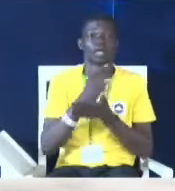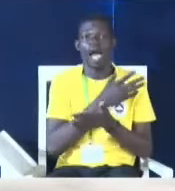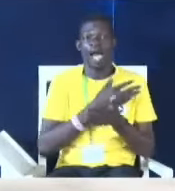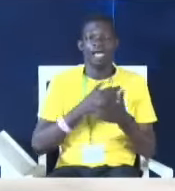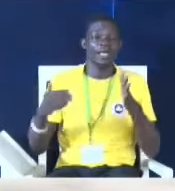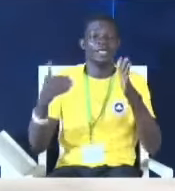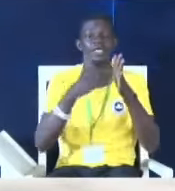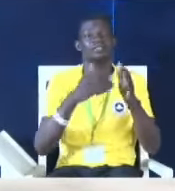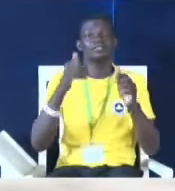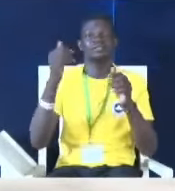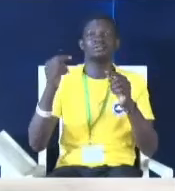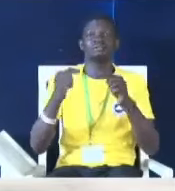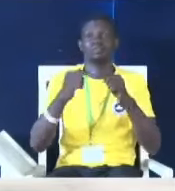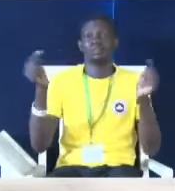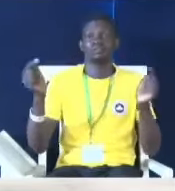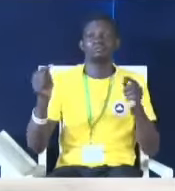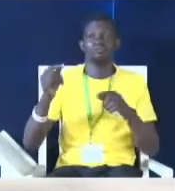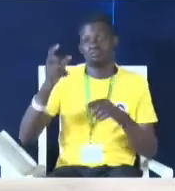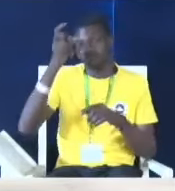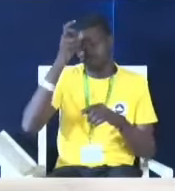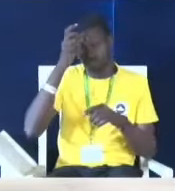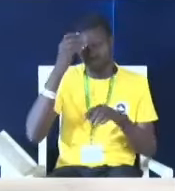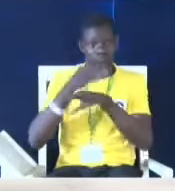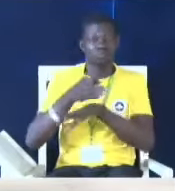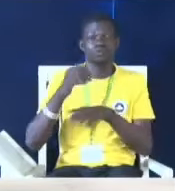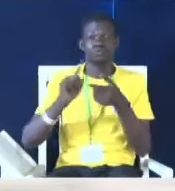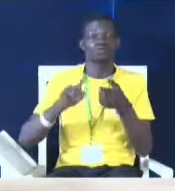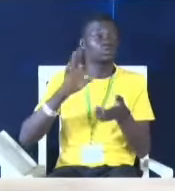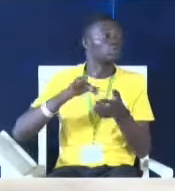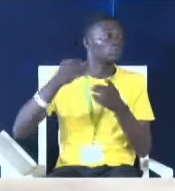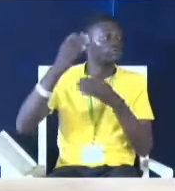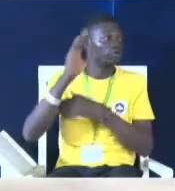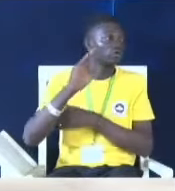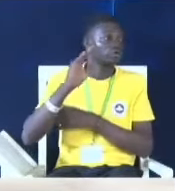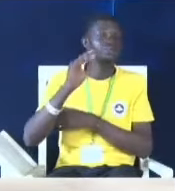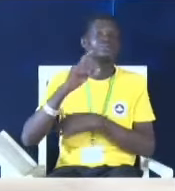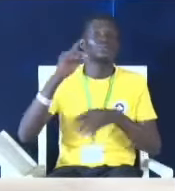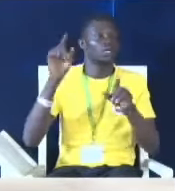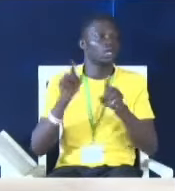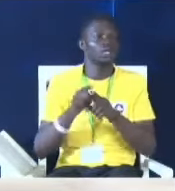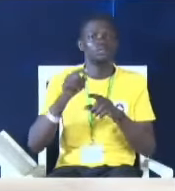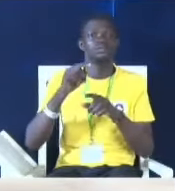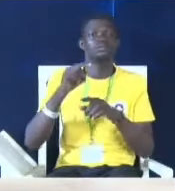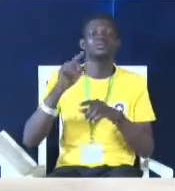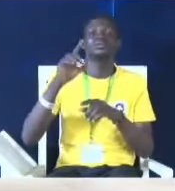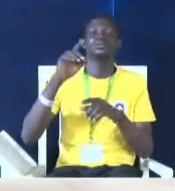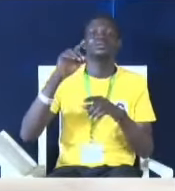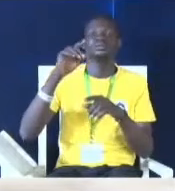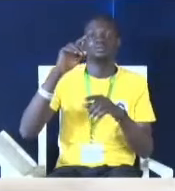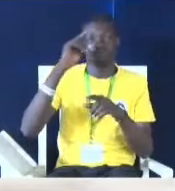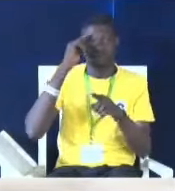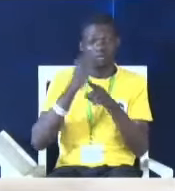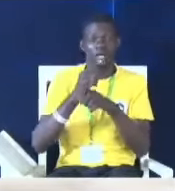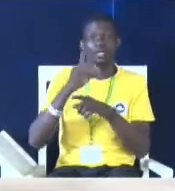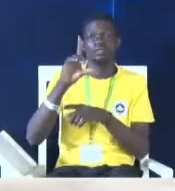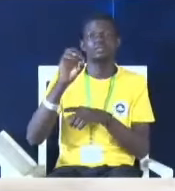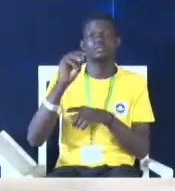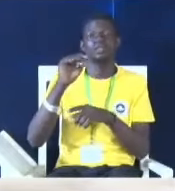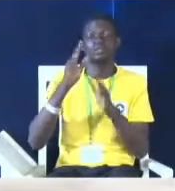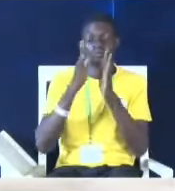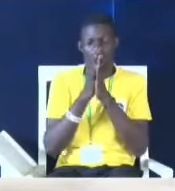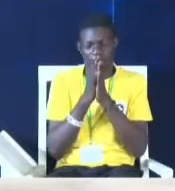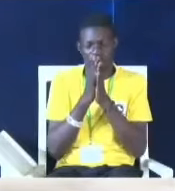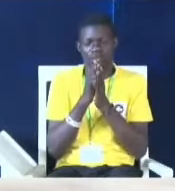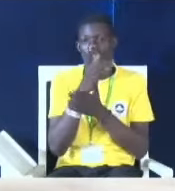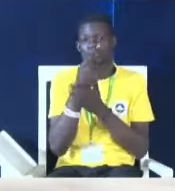against opposing forces. To the glory of God, as Brother Demilade prayed,